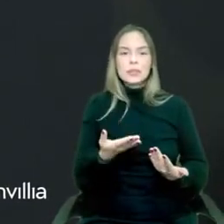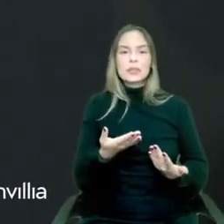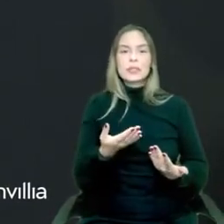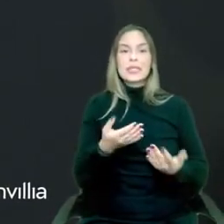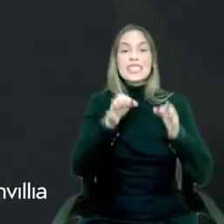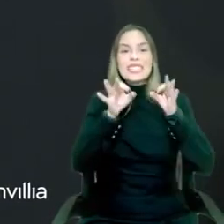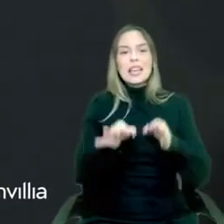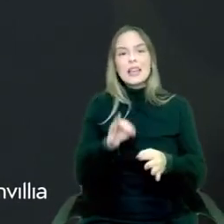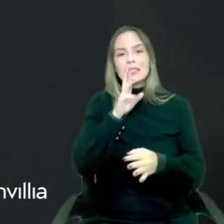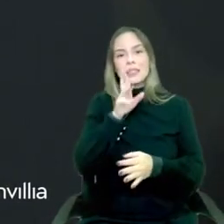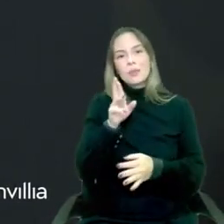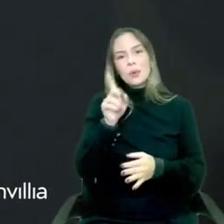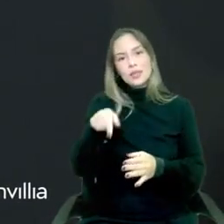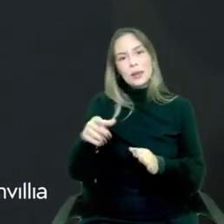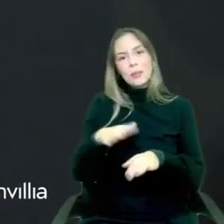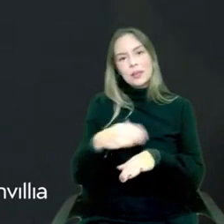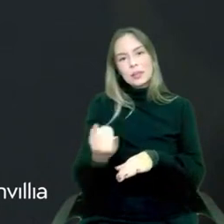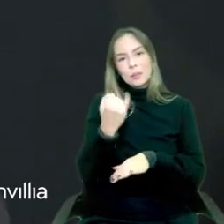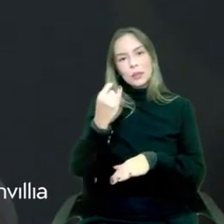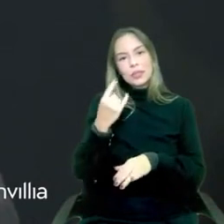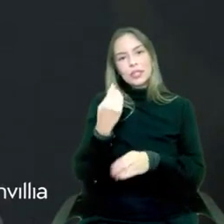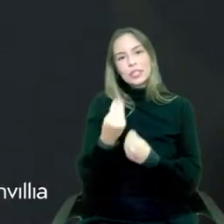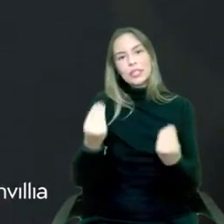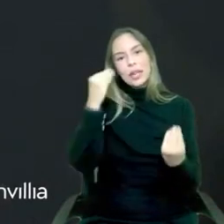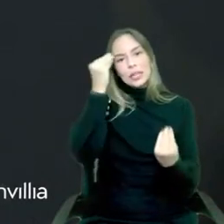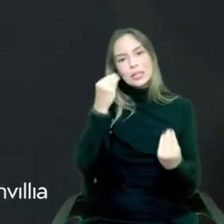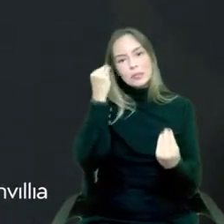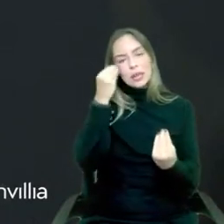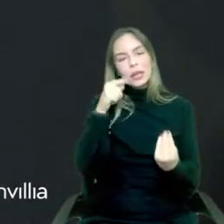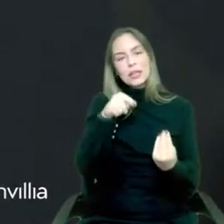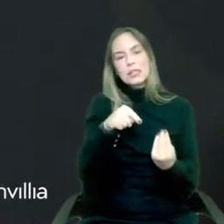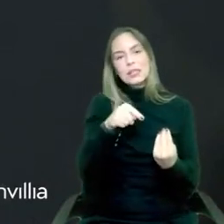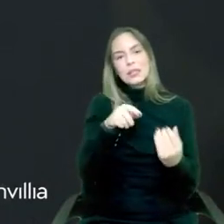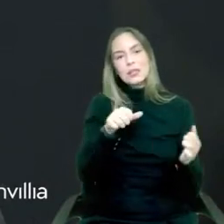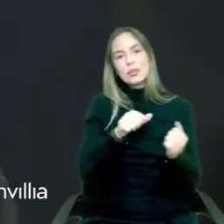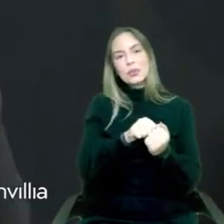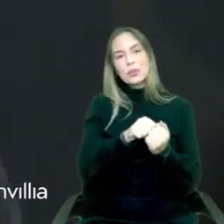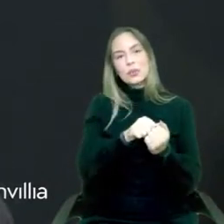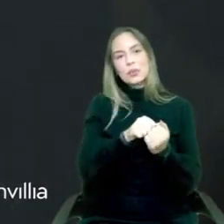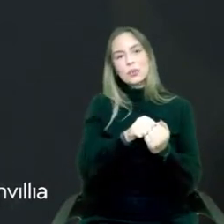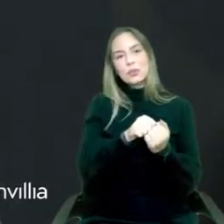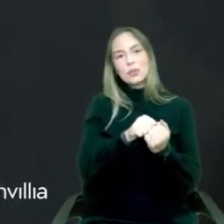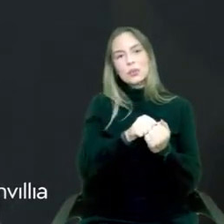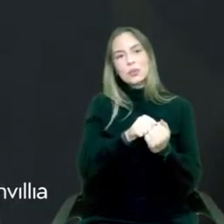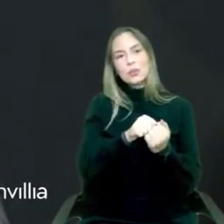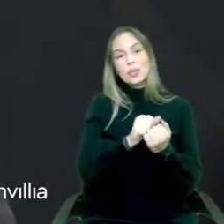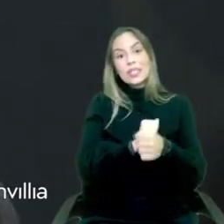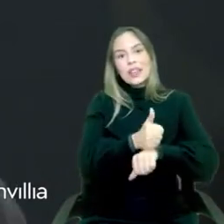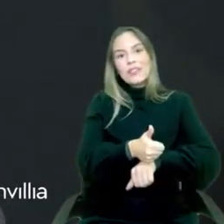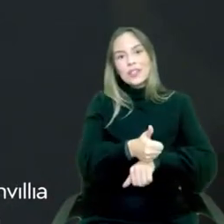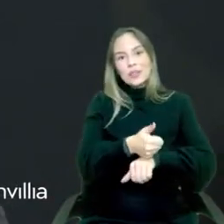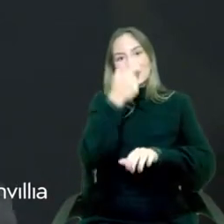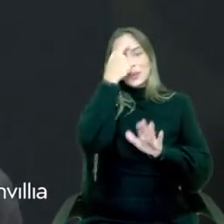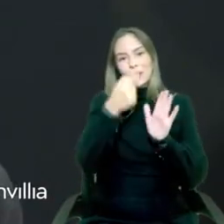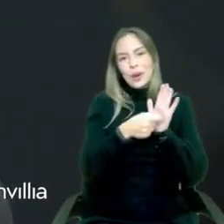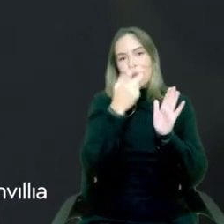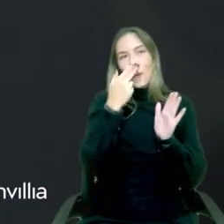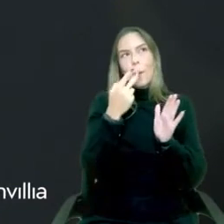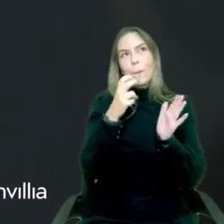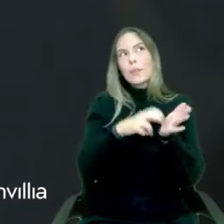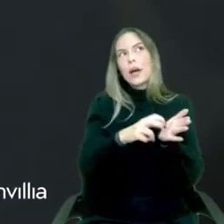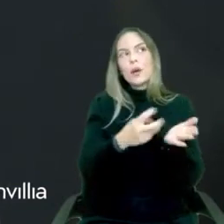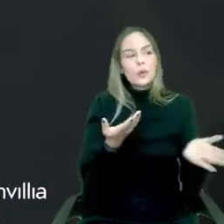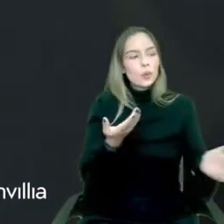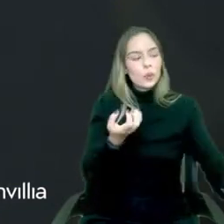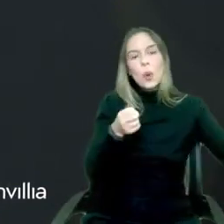had the experience of being on a call with a service like a bank or something, and being yes. put on hold, or